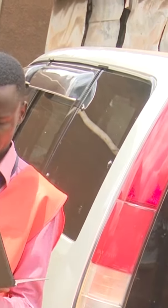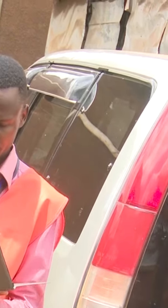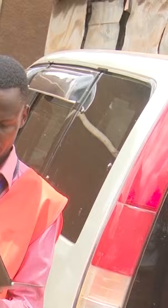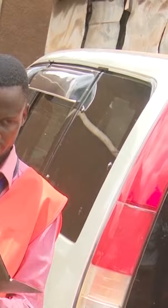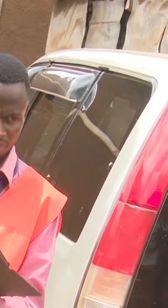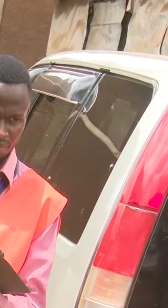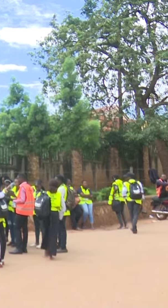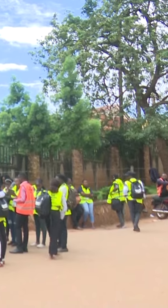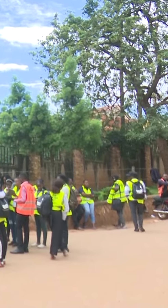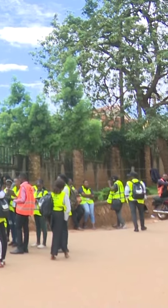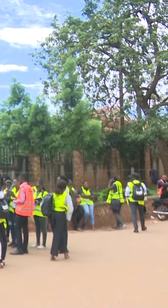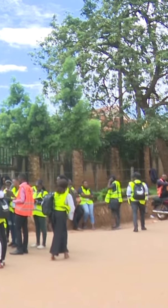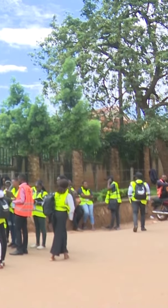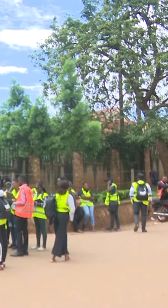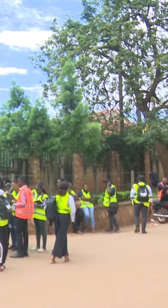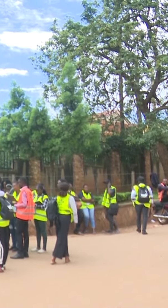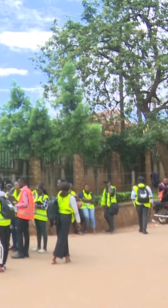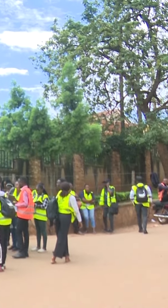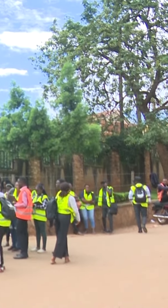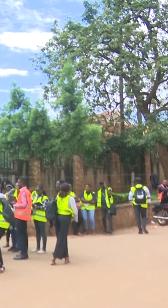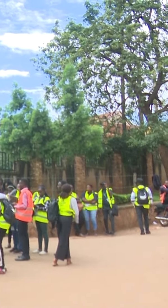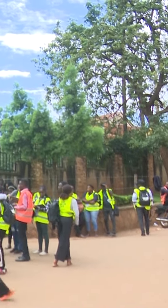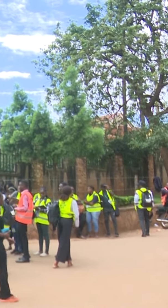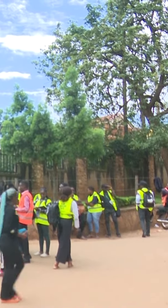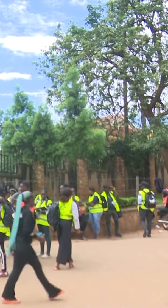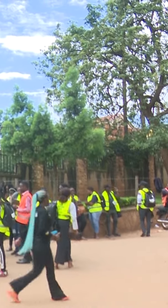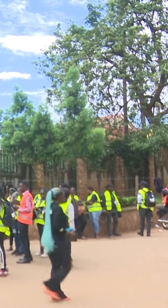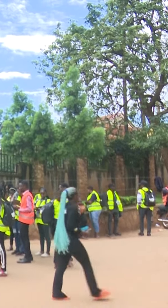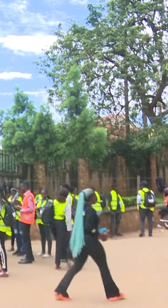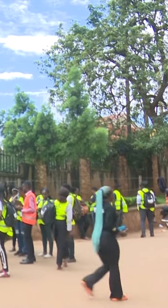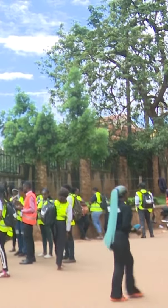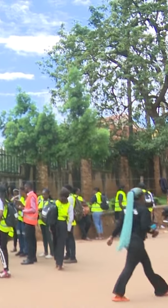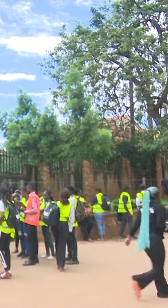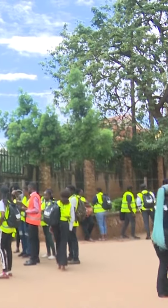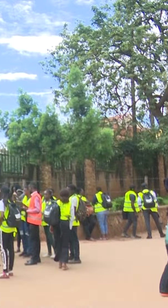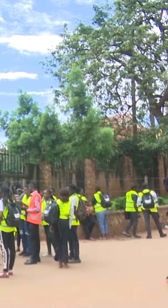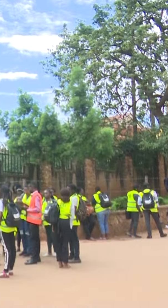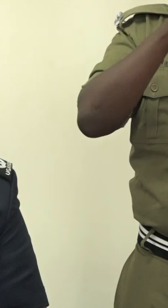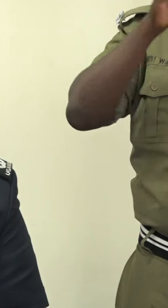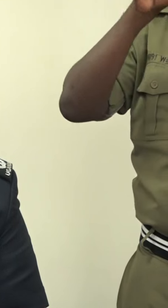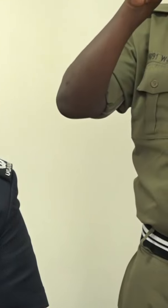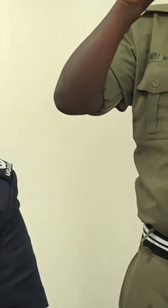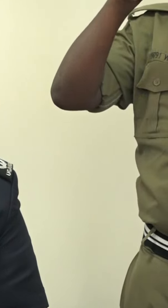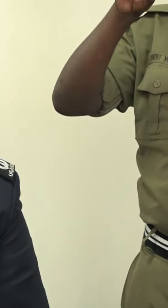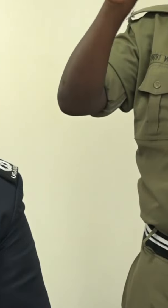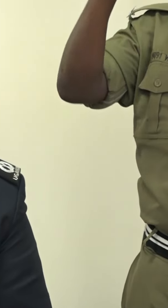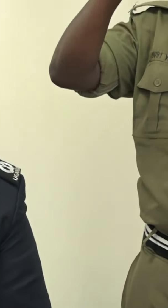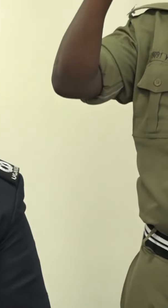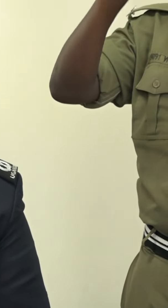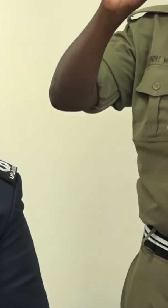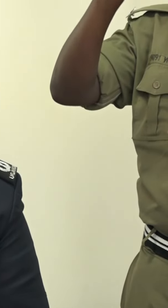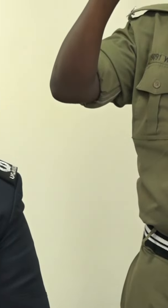with 7 tablets reported stolen and 3 residents in Busia arrested for refusal to participate in census. Where we